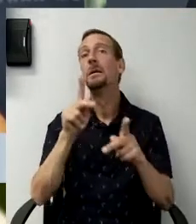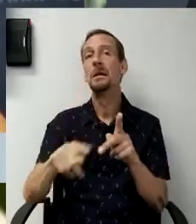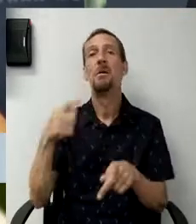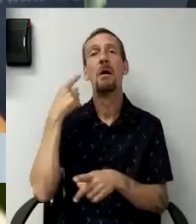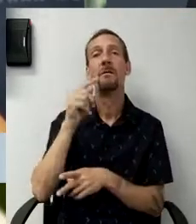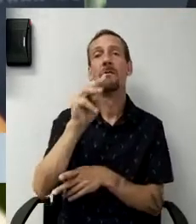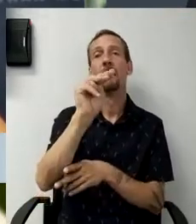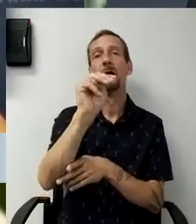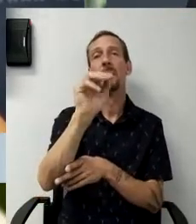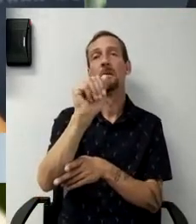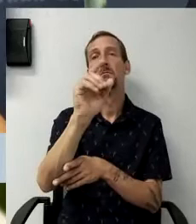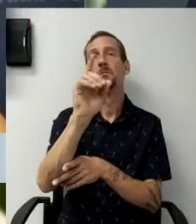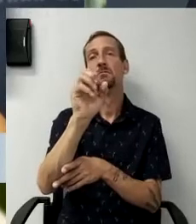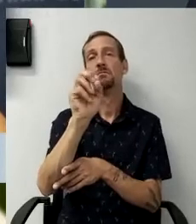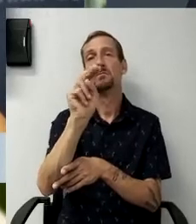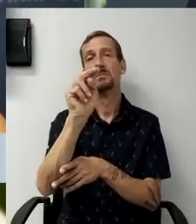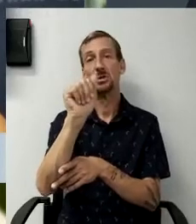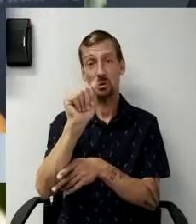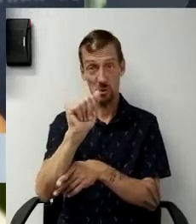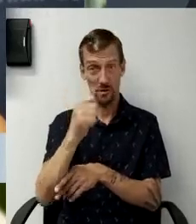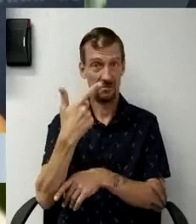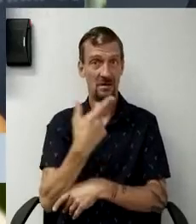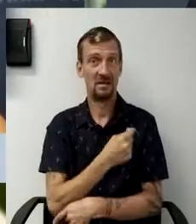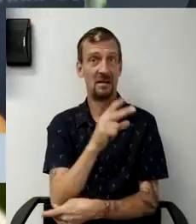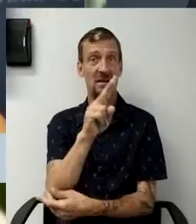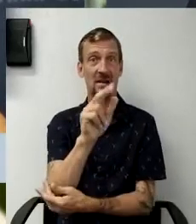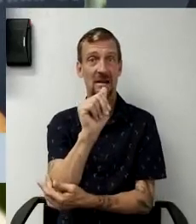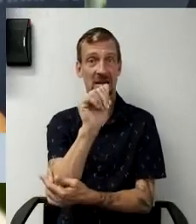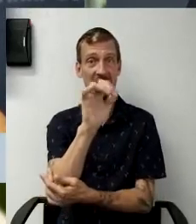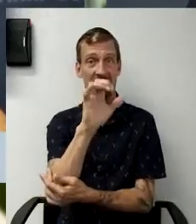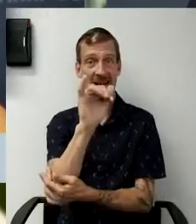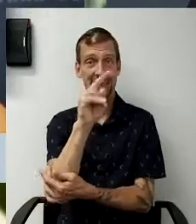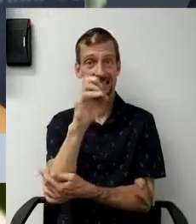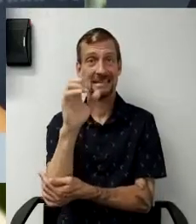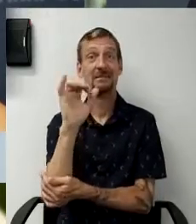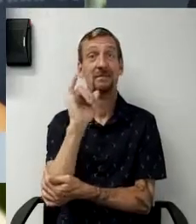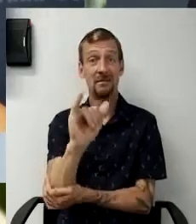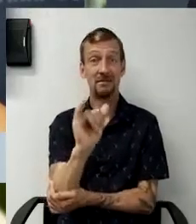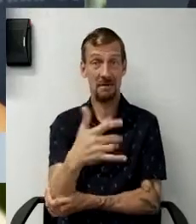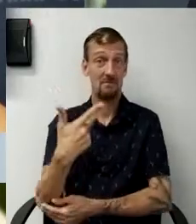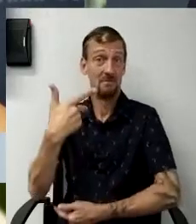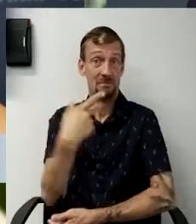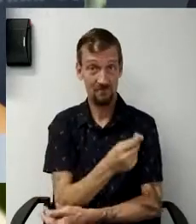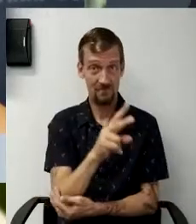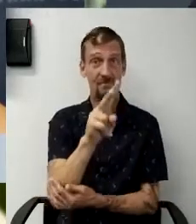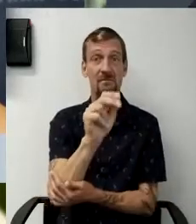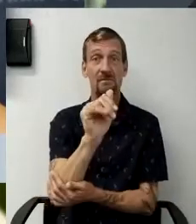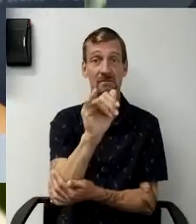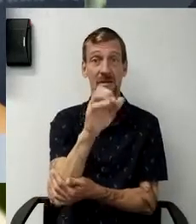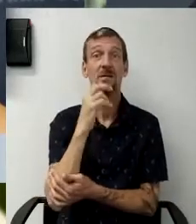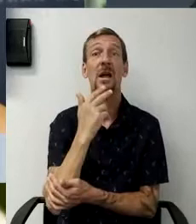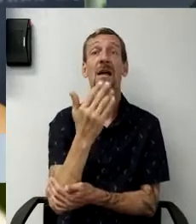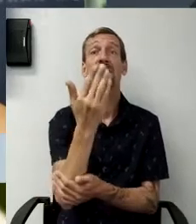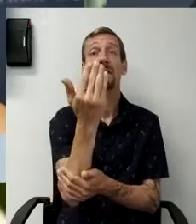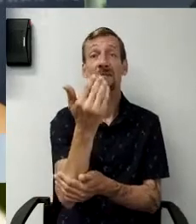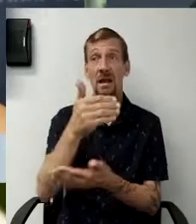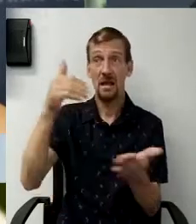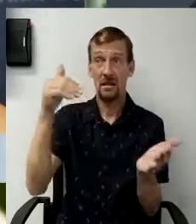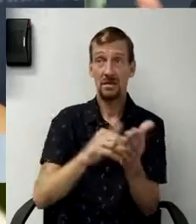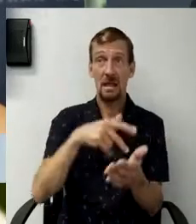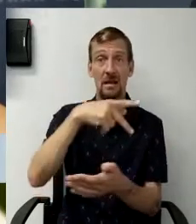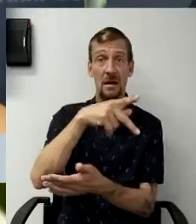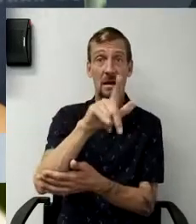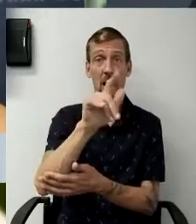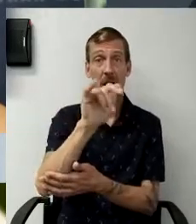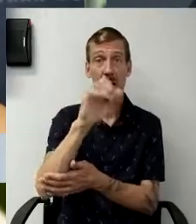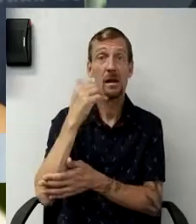Moderna vaccine test, the phase 3, that got vaccinated. 15,000 with a placebo,